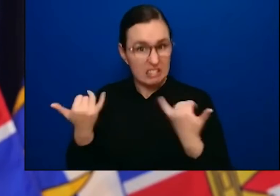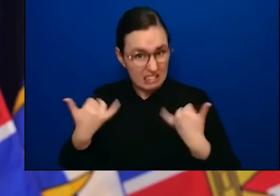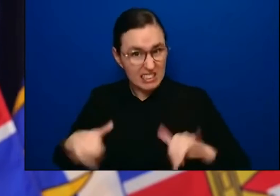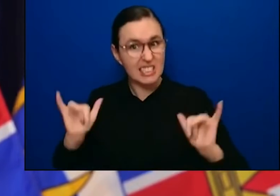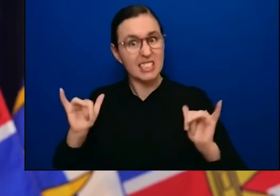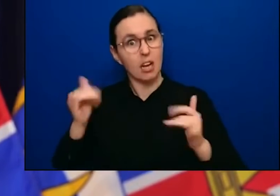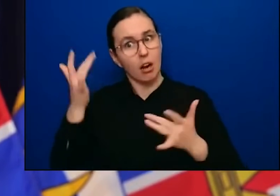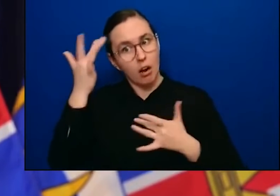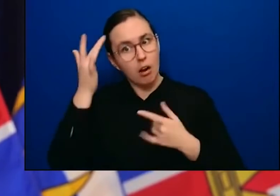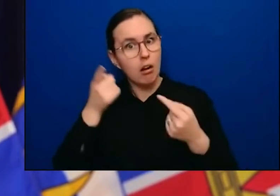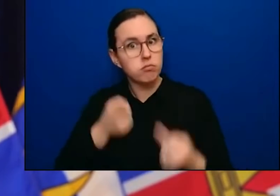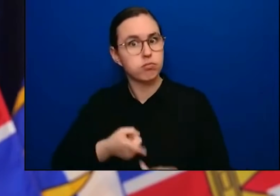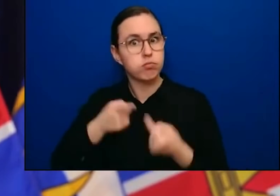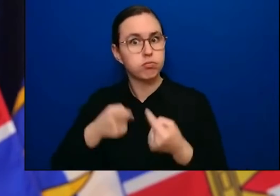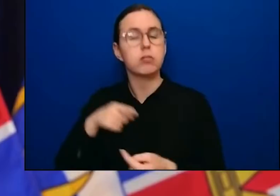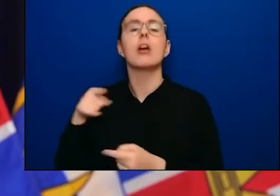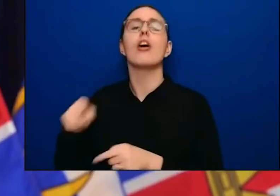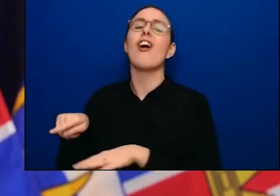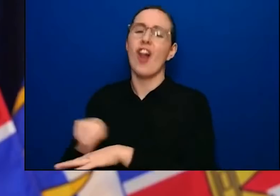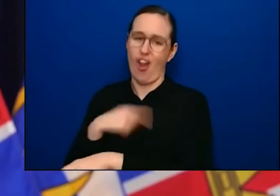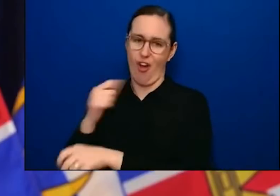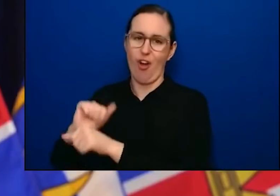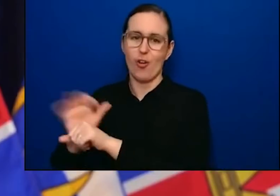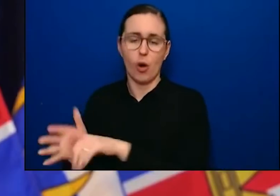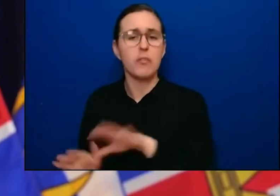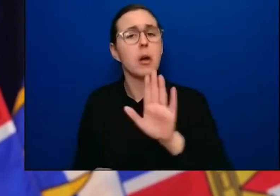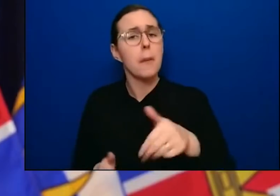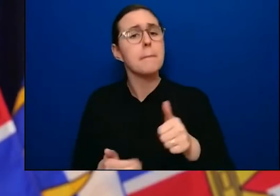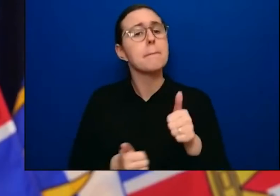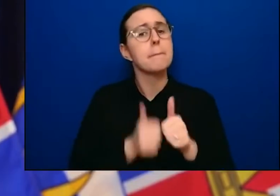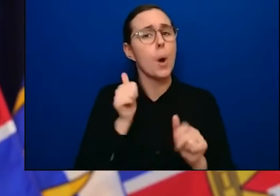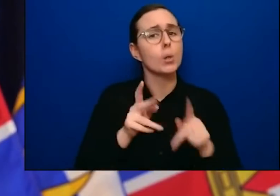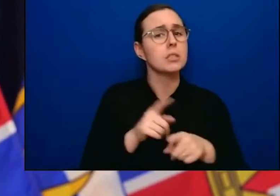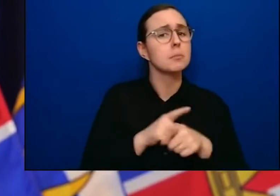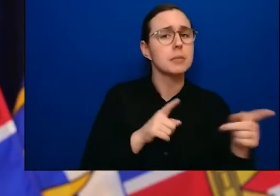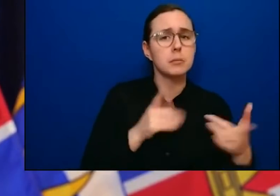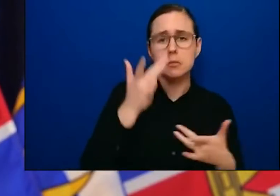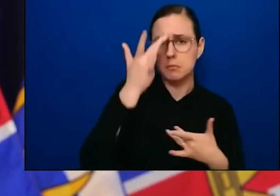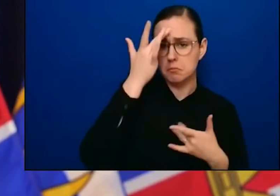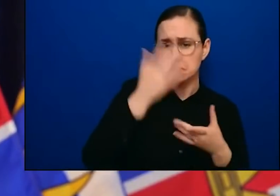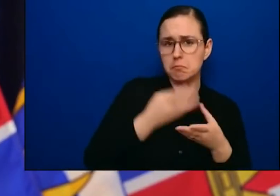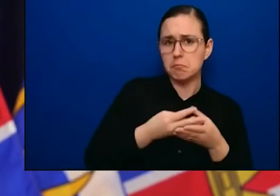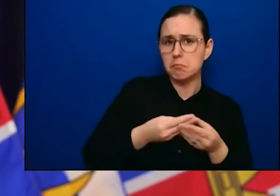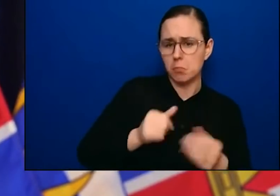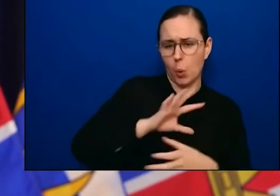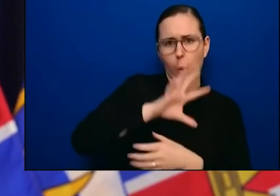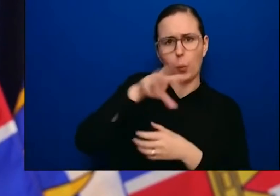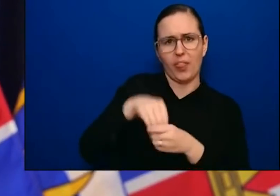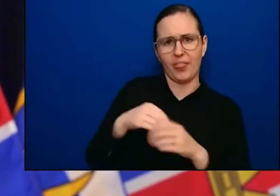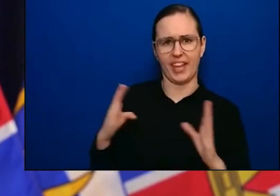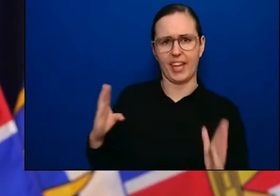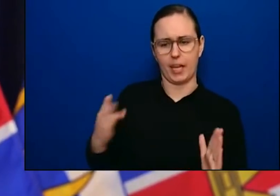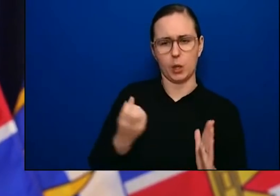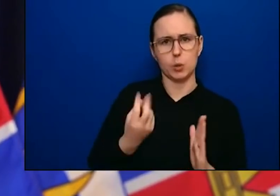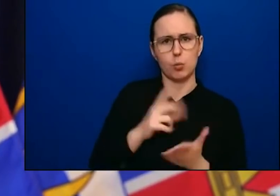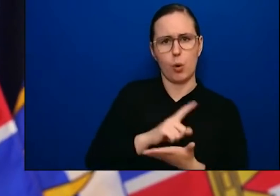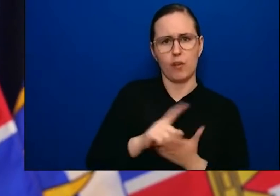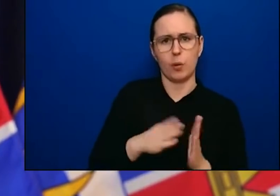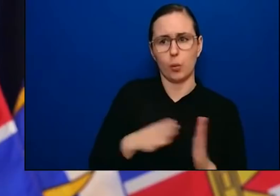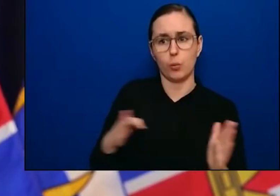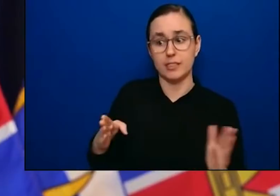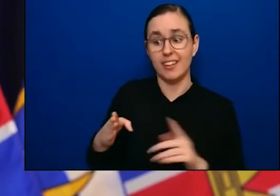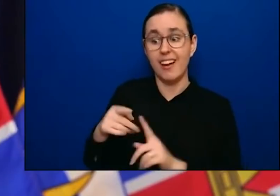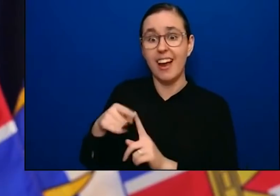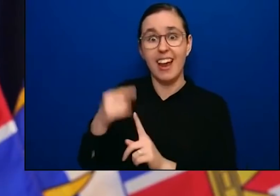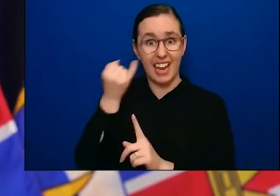within 12 weeks. So that's one of the sort of case definition cutoffs. The other thing that we're finding is